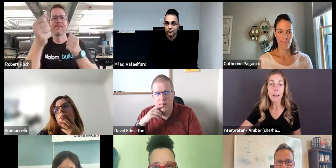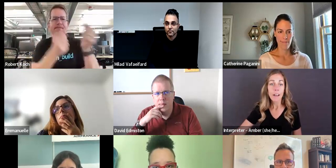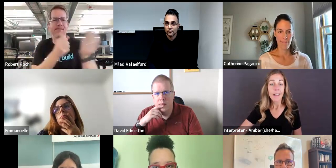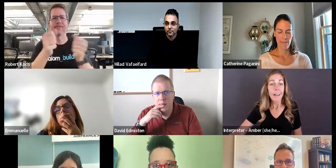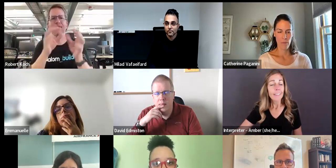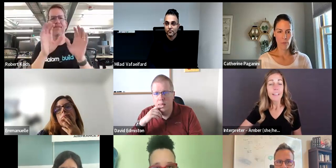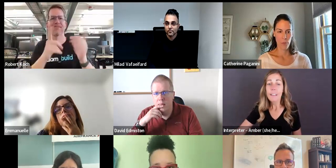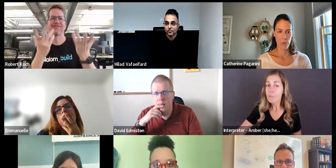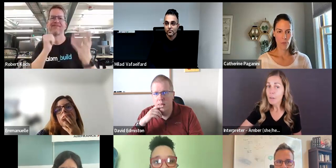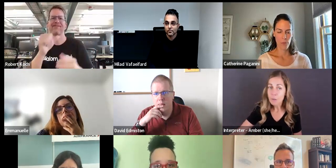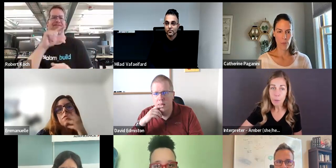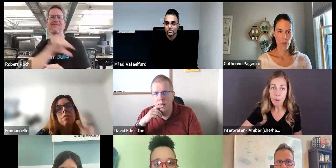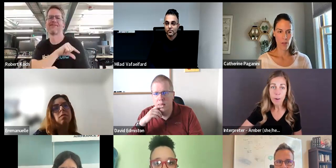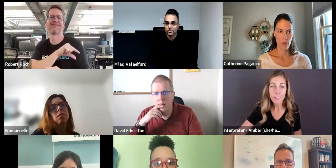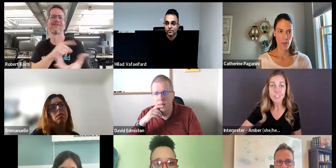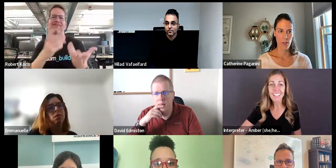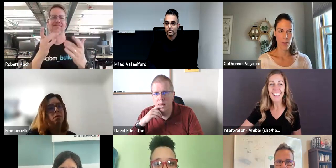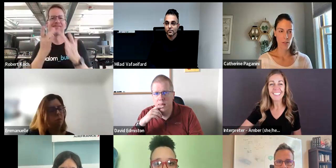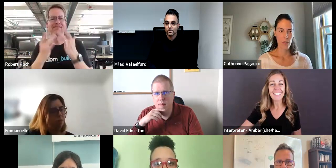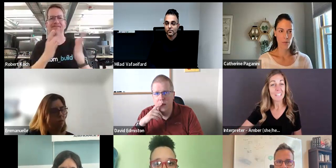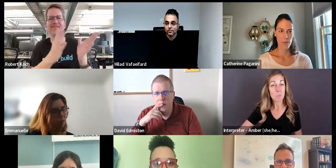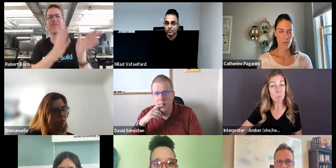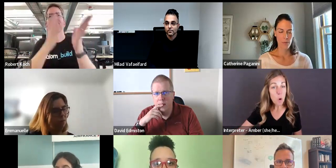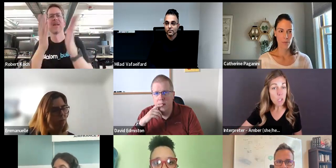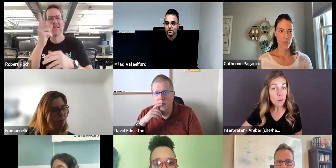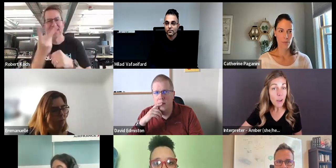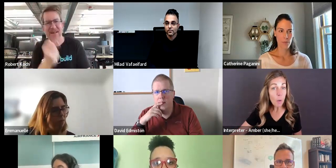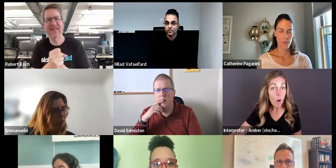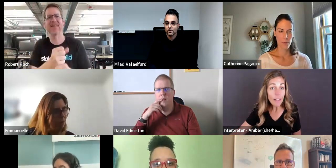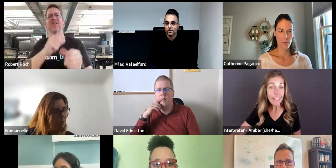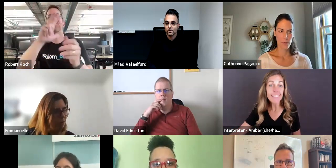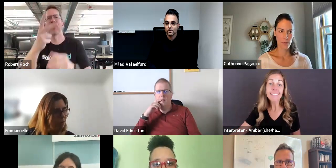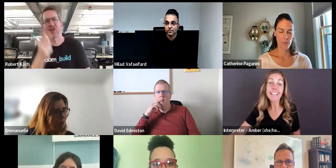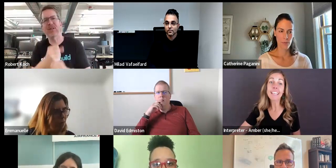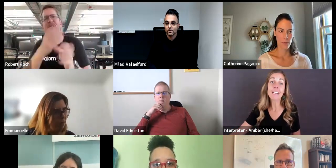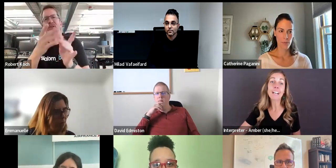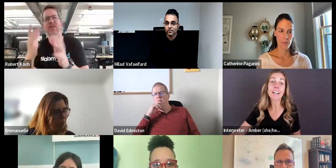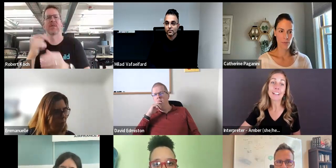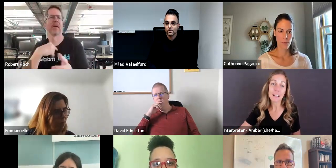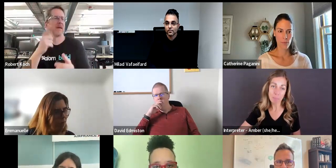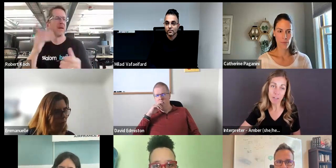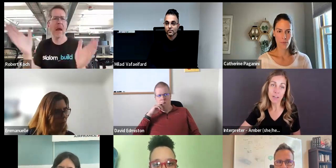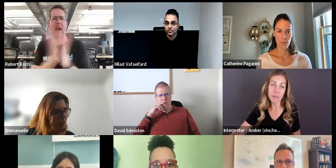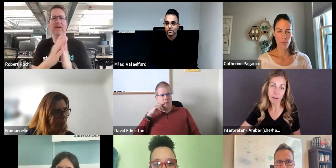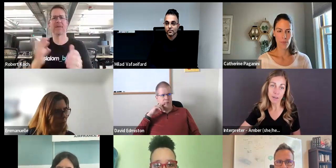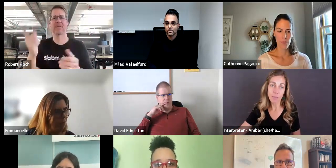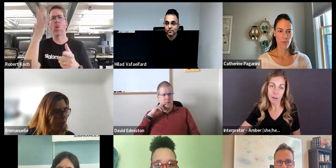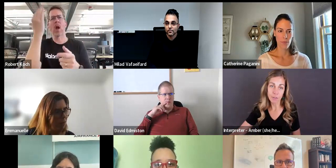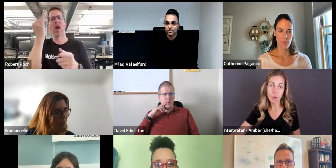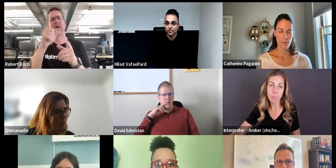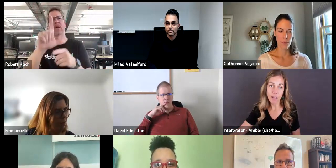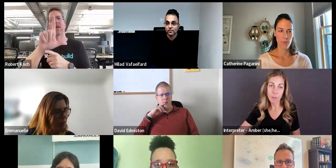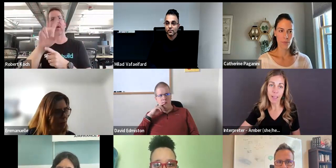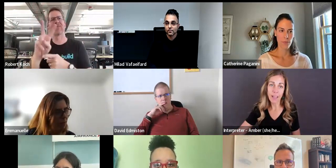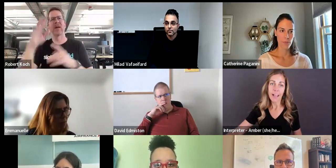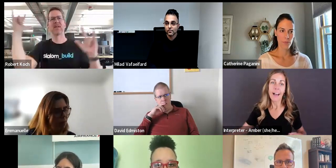year, they didn't have enough interpreters and they weren't great quality. The second year, it got better, better, better.